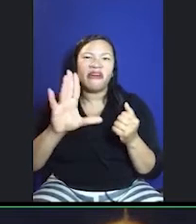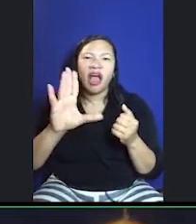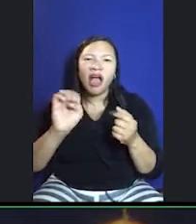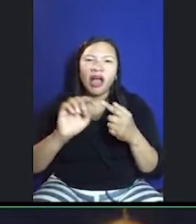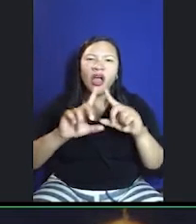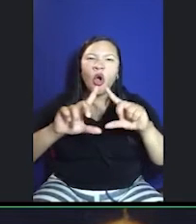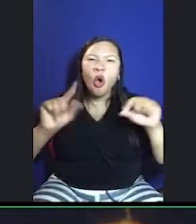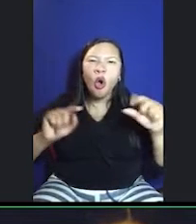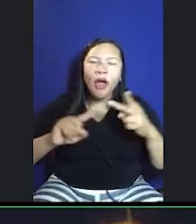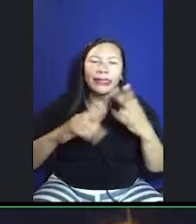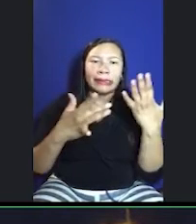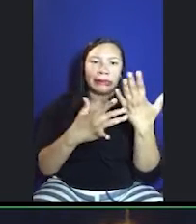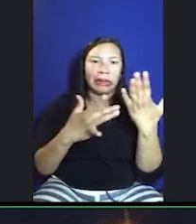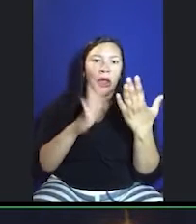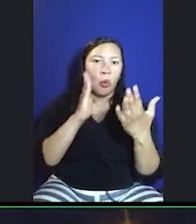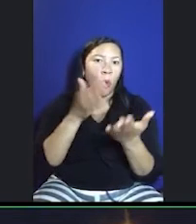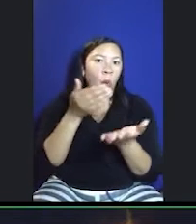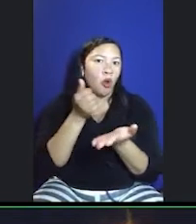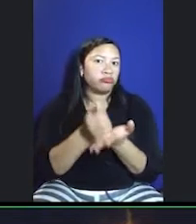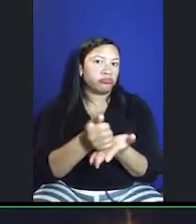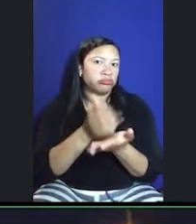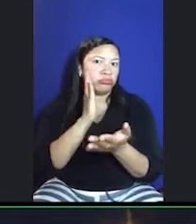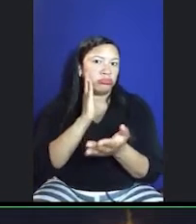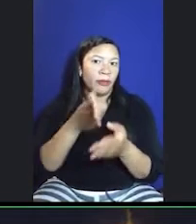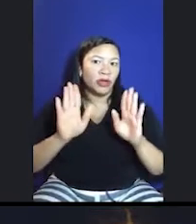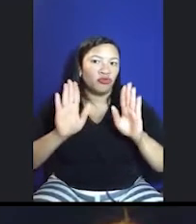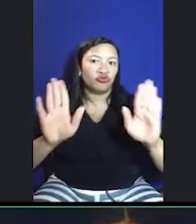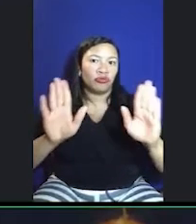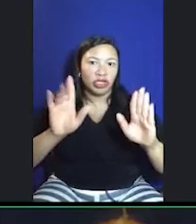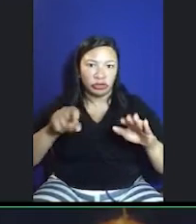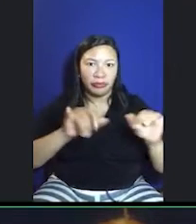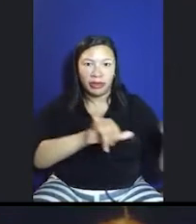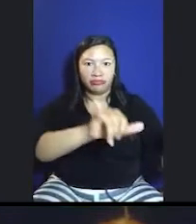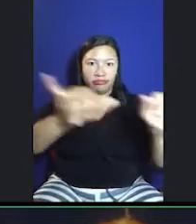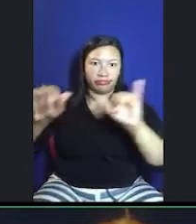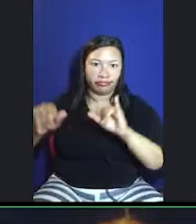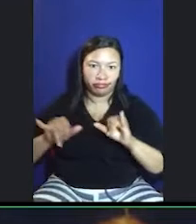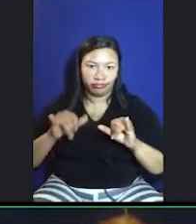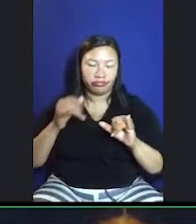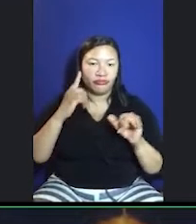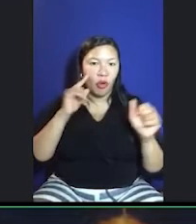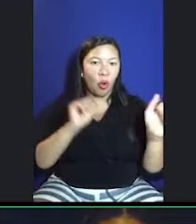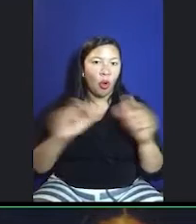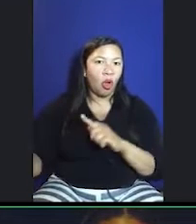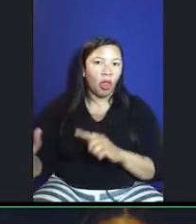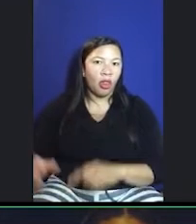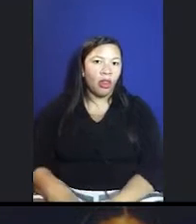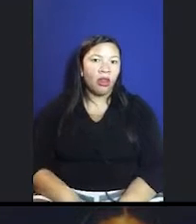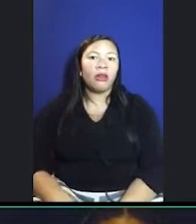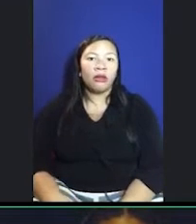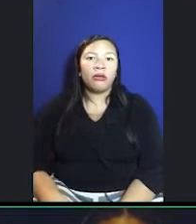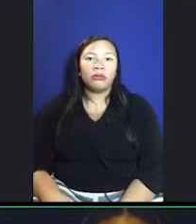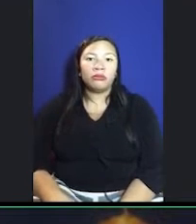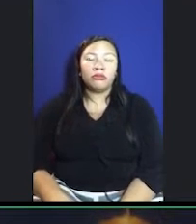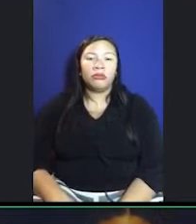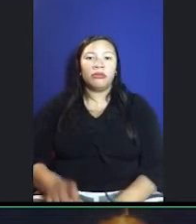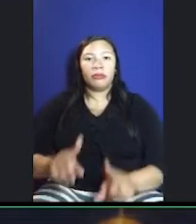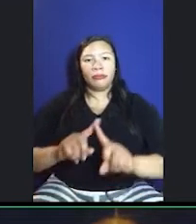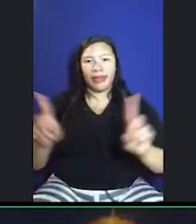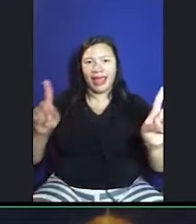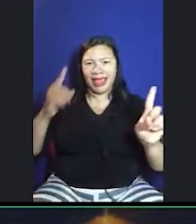technology. I think that that would be great if that was something that was universal. Mm, But I still think that